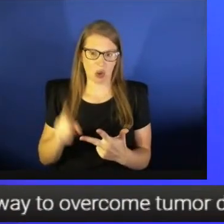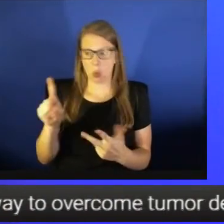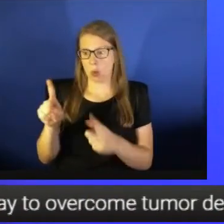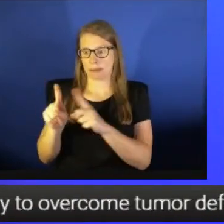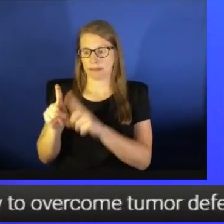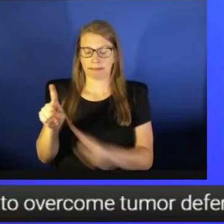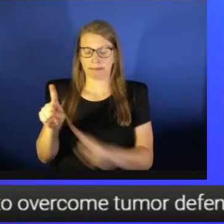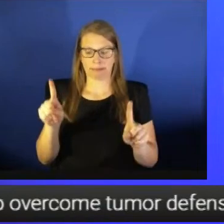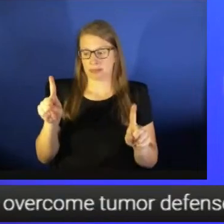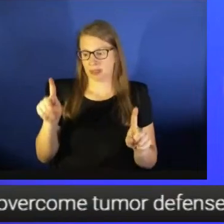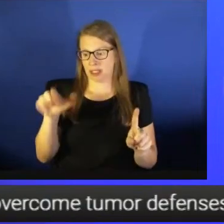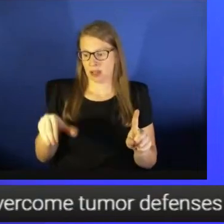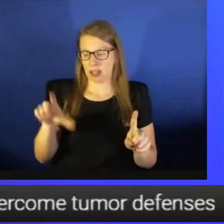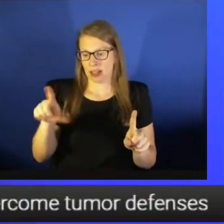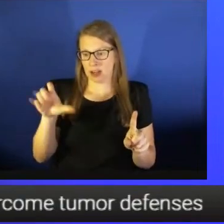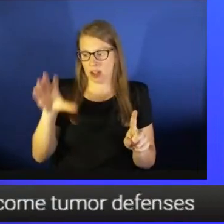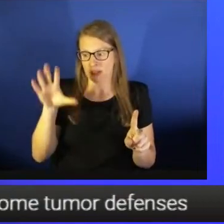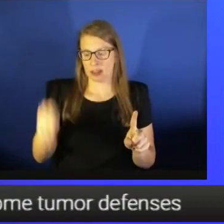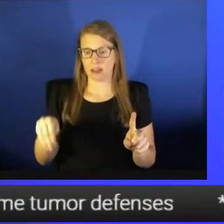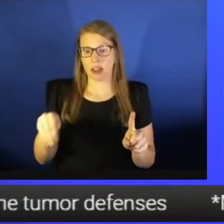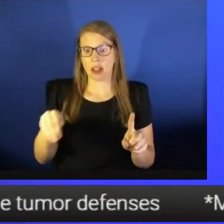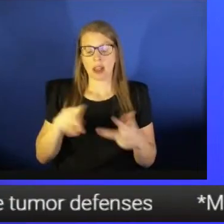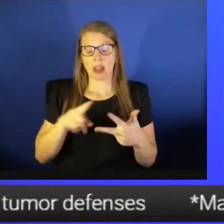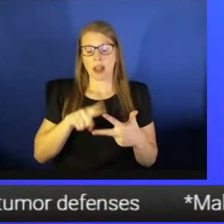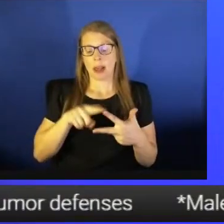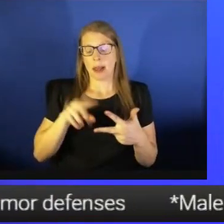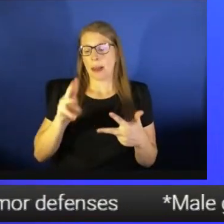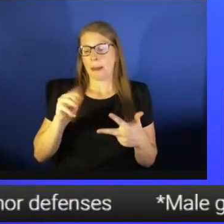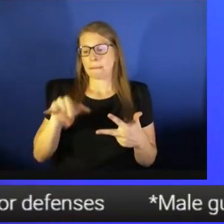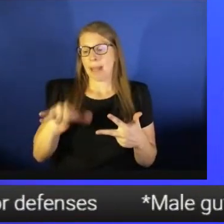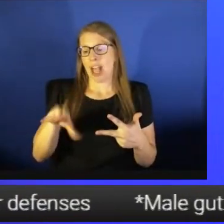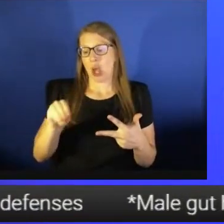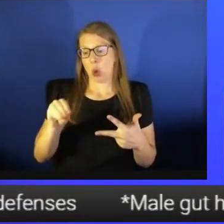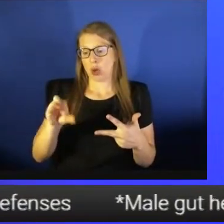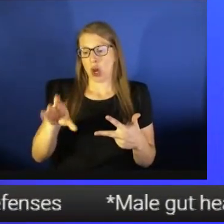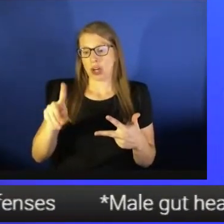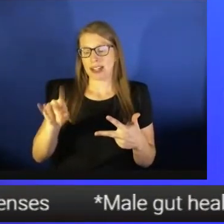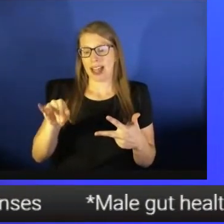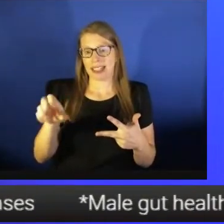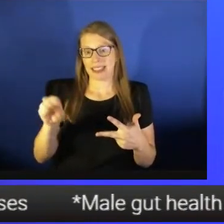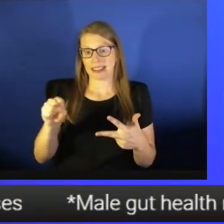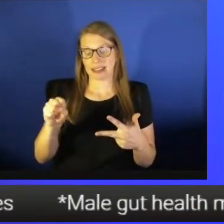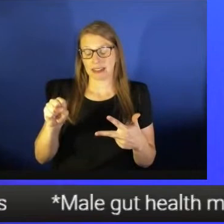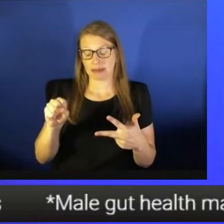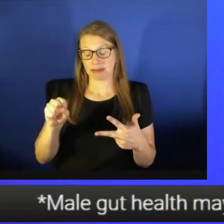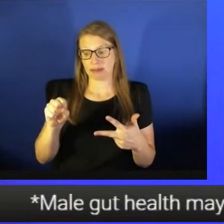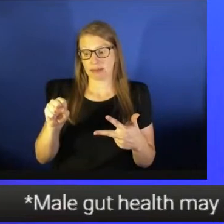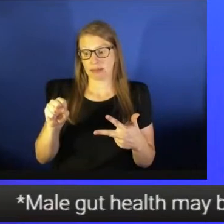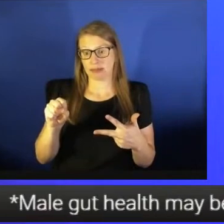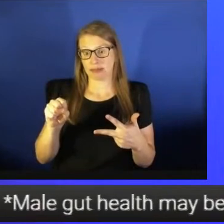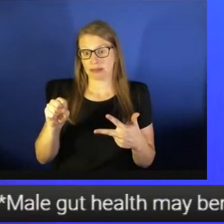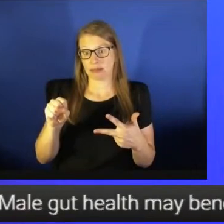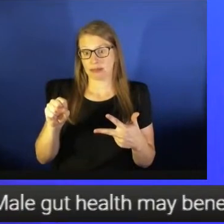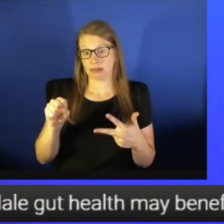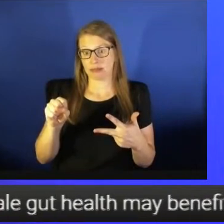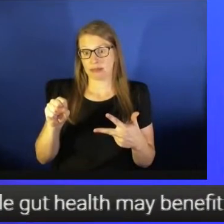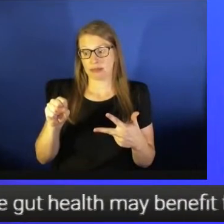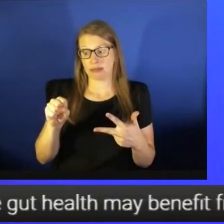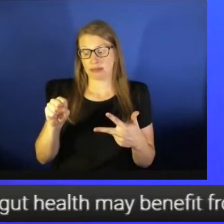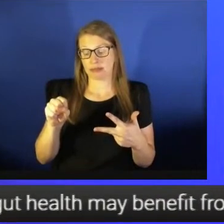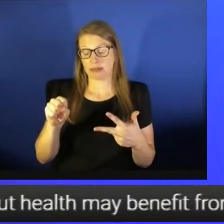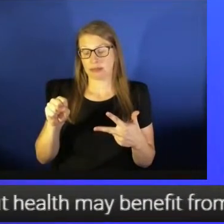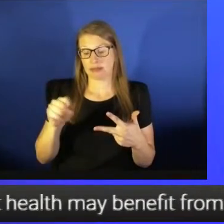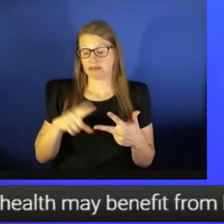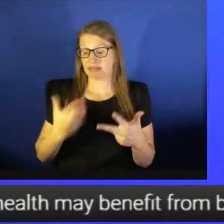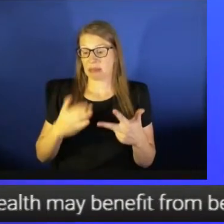myocarditis in the male teenagers, is 1 in tens of thousands of doses. And we may identify something in children,